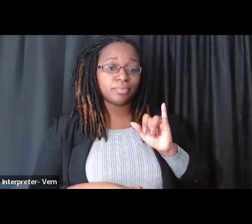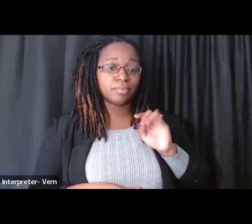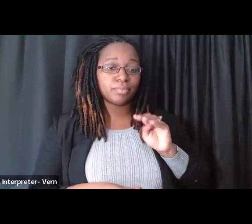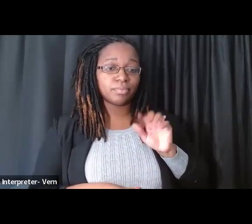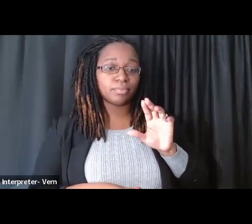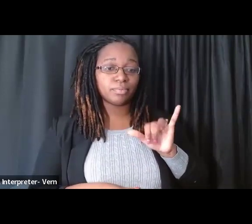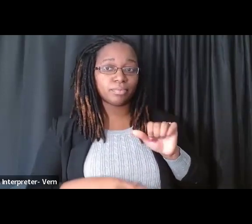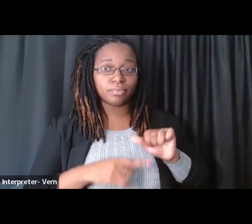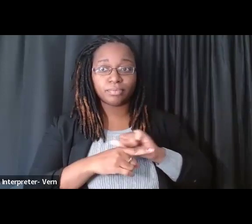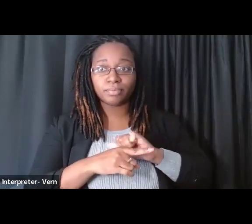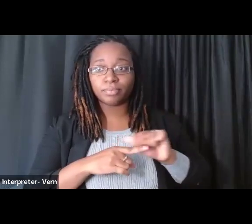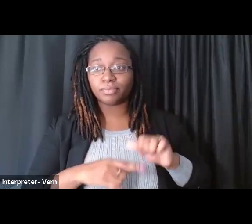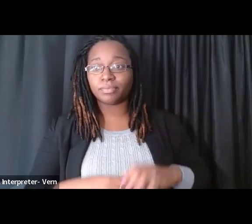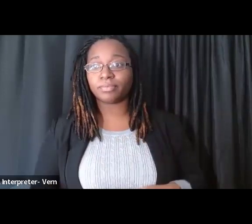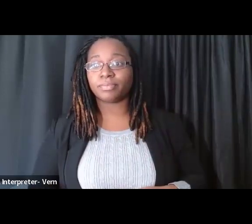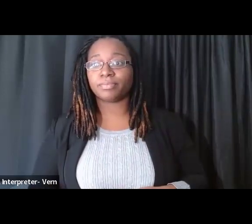Practice.